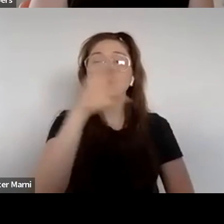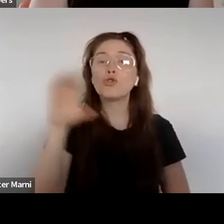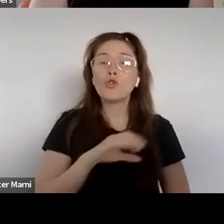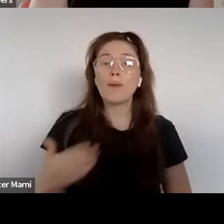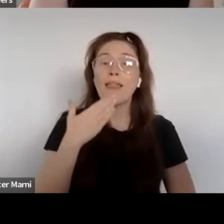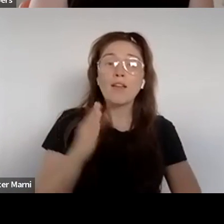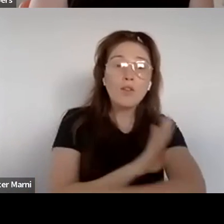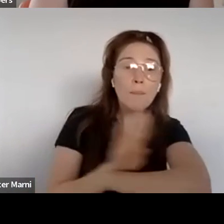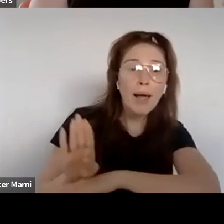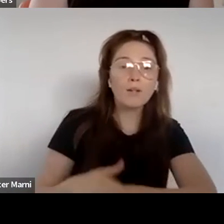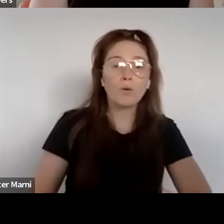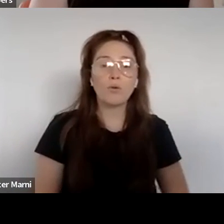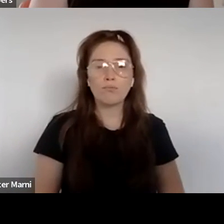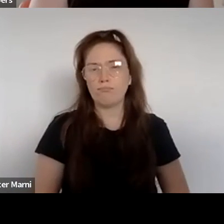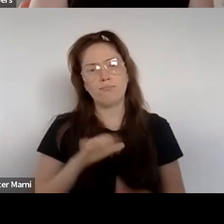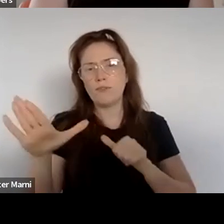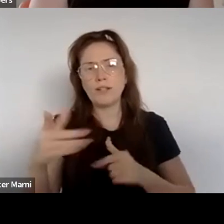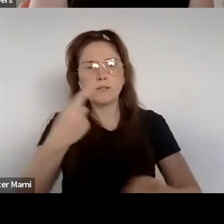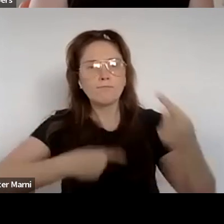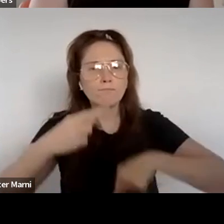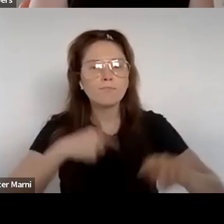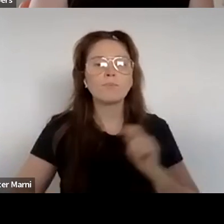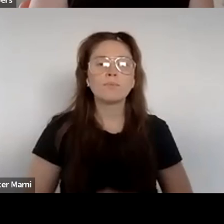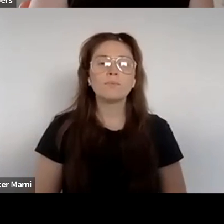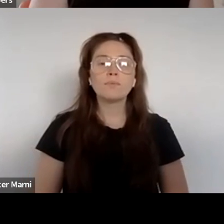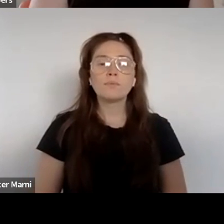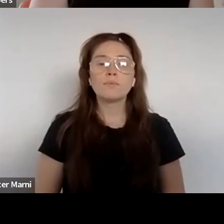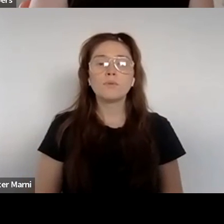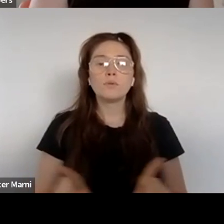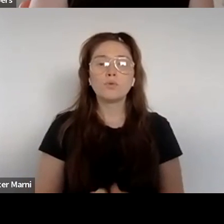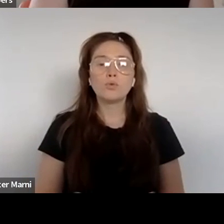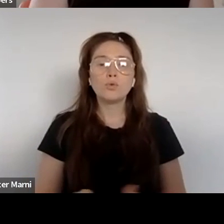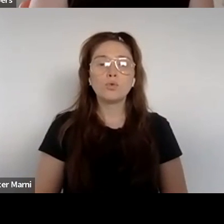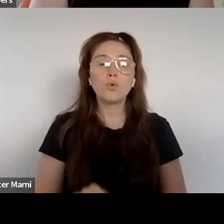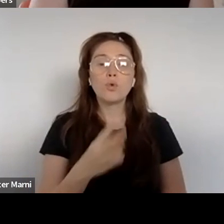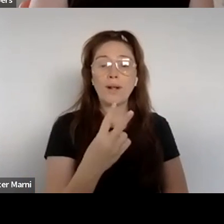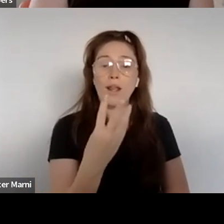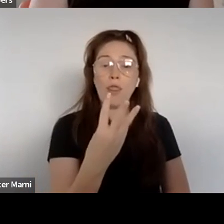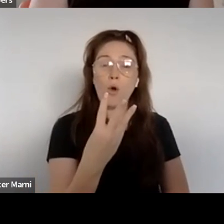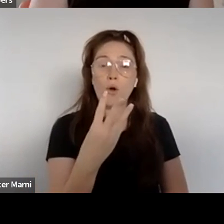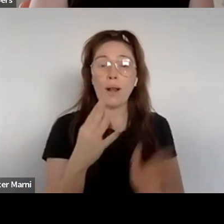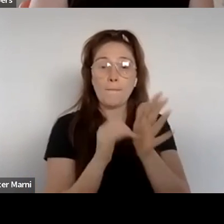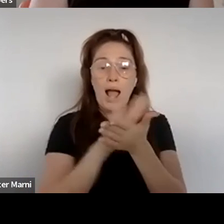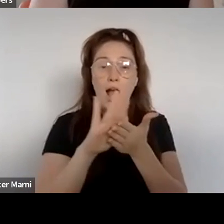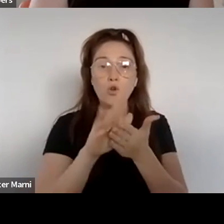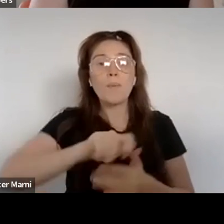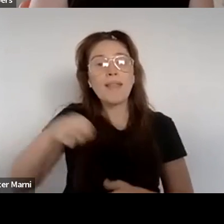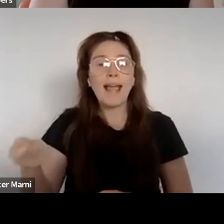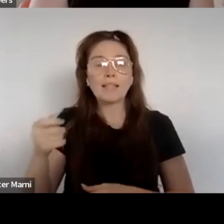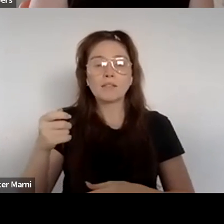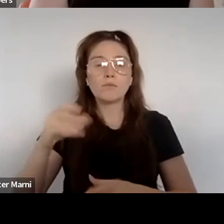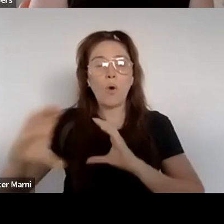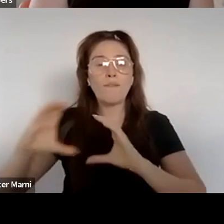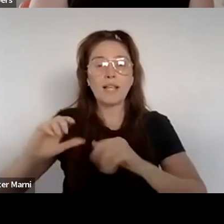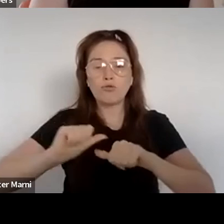the panelists. Wonderful insights. And I invite you all to join us on the 23rd of March for the next conversation series,